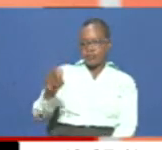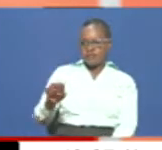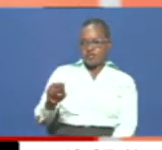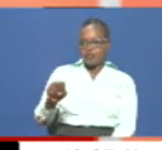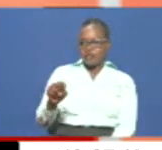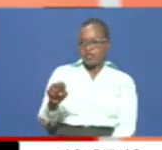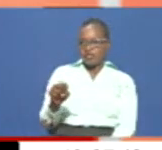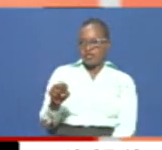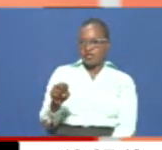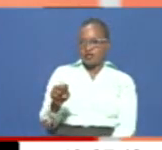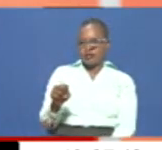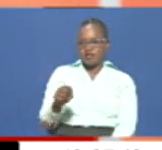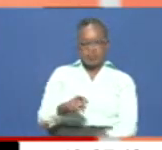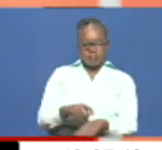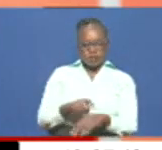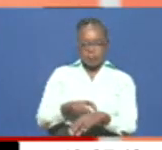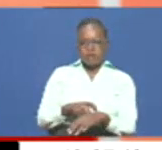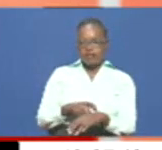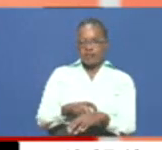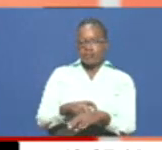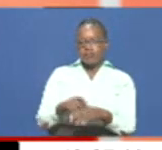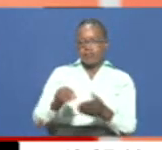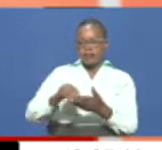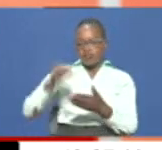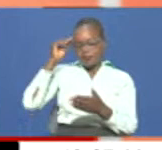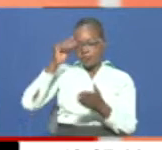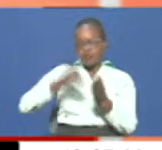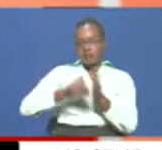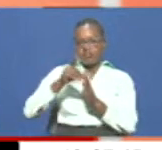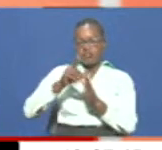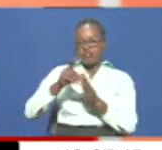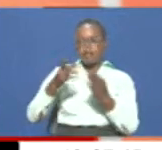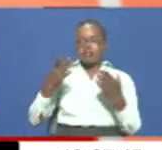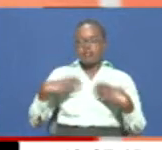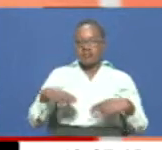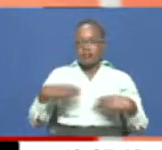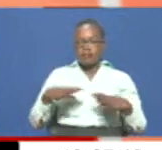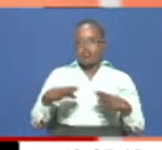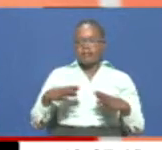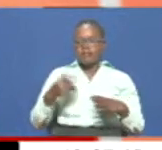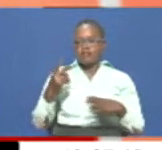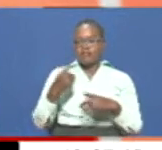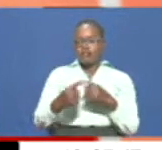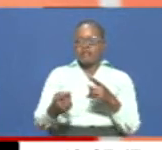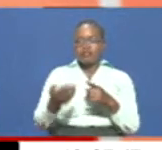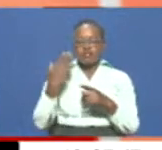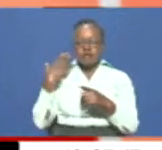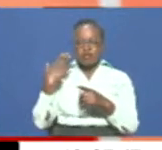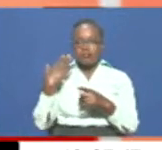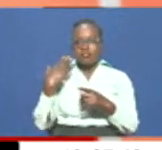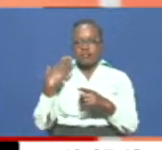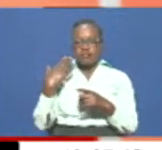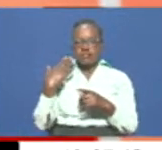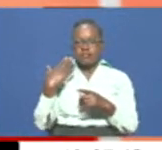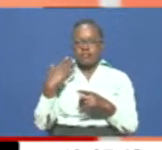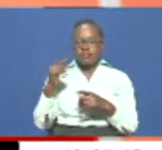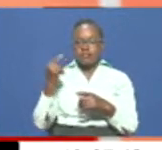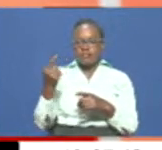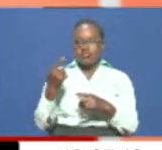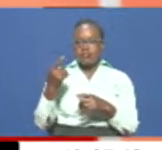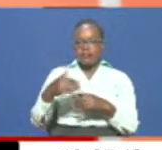of time, we also start developing people. 2 years ago, we had the first ever